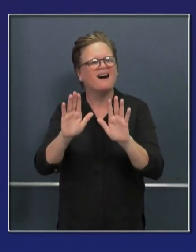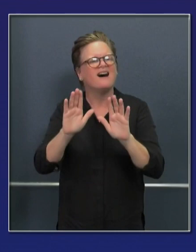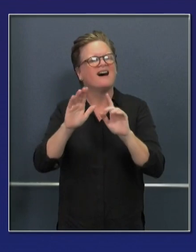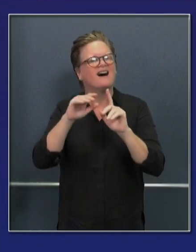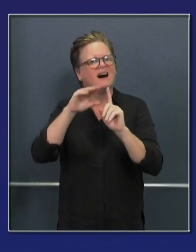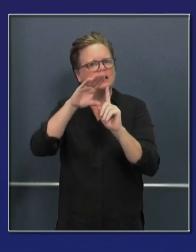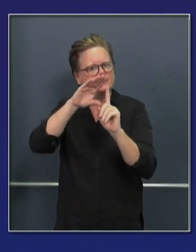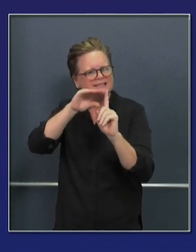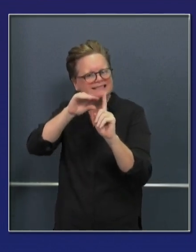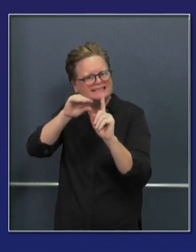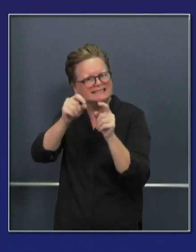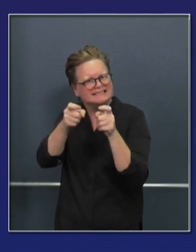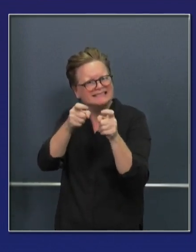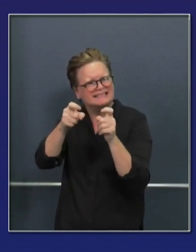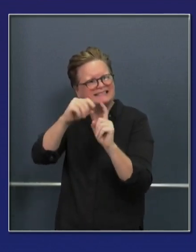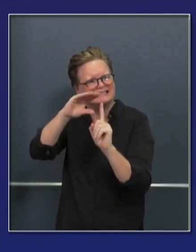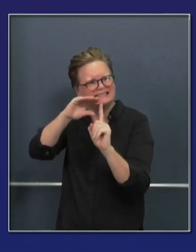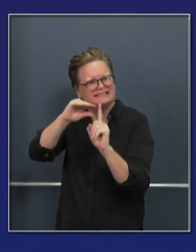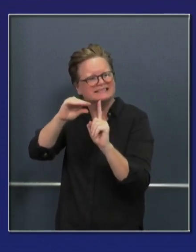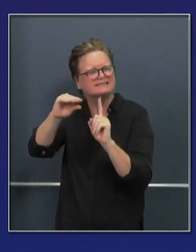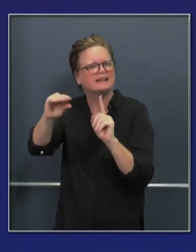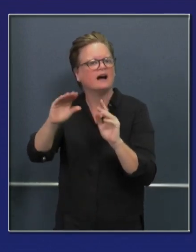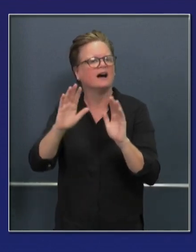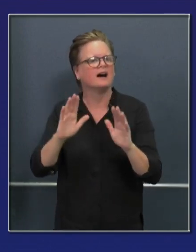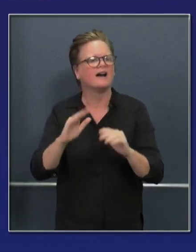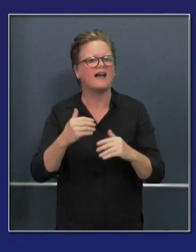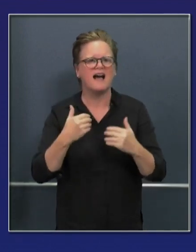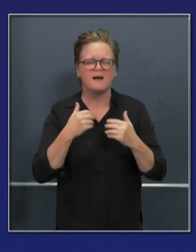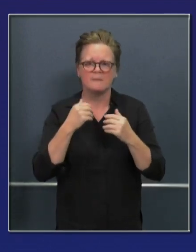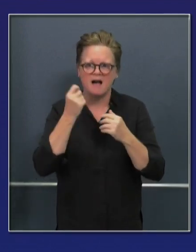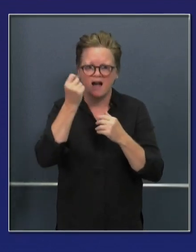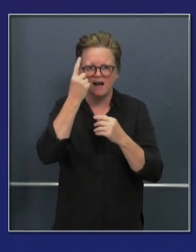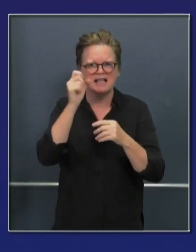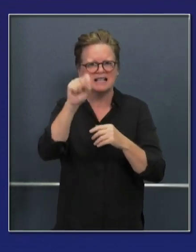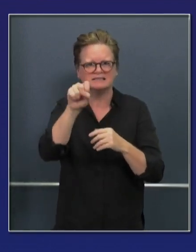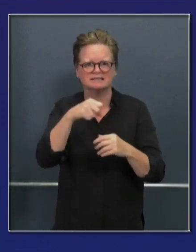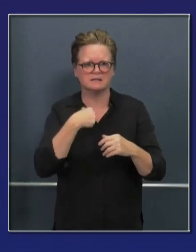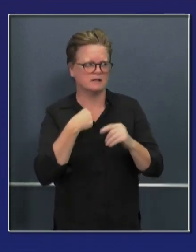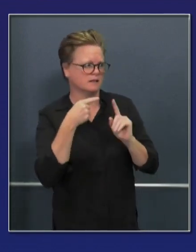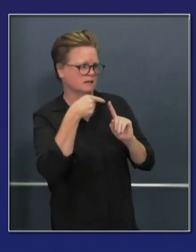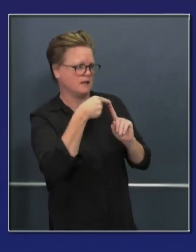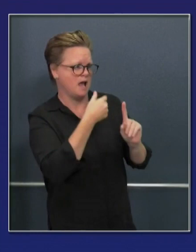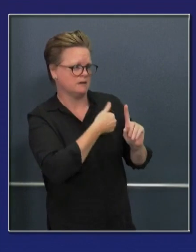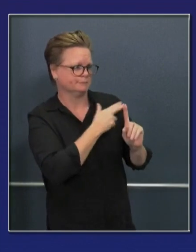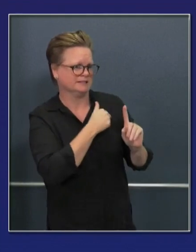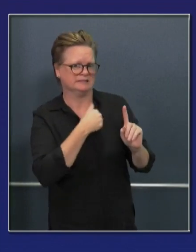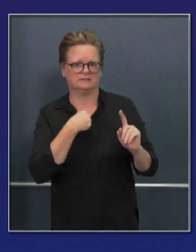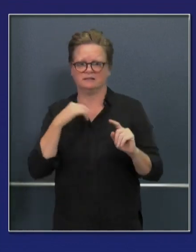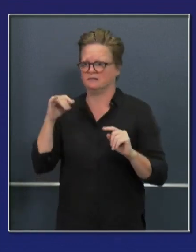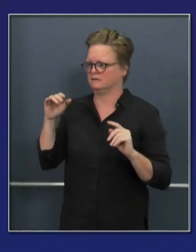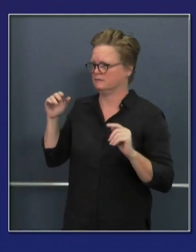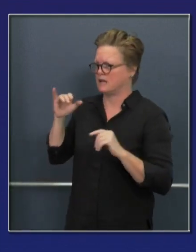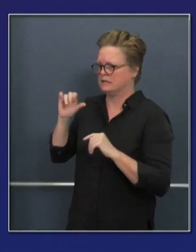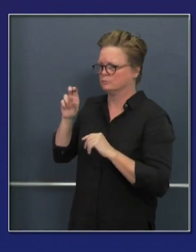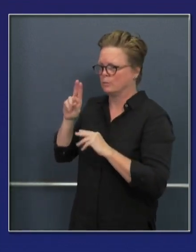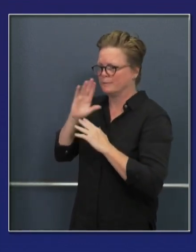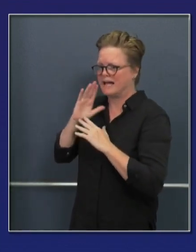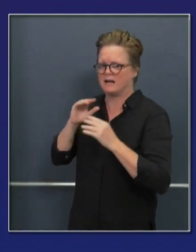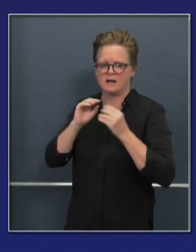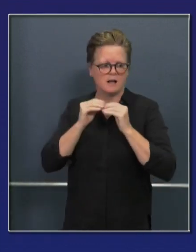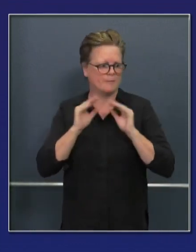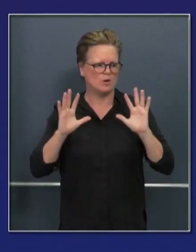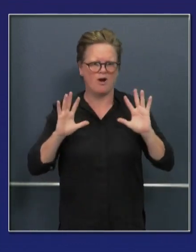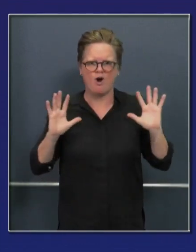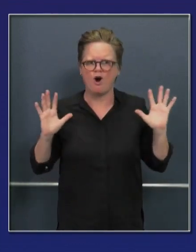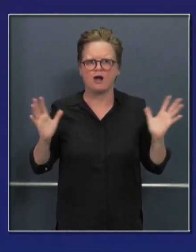spikes. The reason we put this slide up is in 1918, you saw in the flu pandemic, that the first wave was